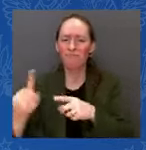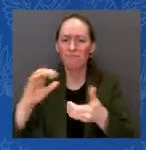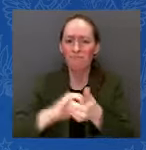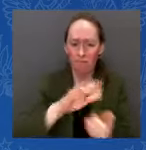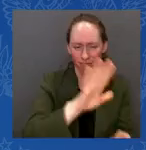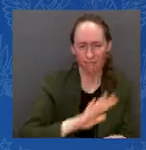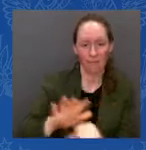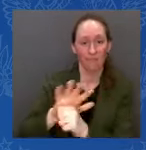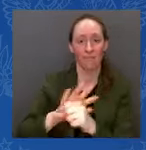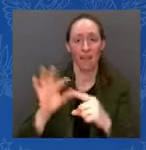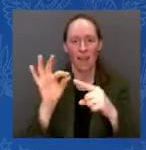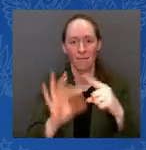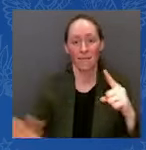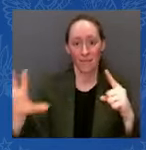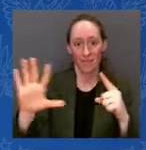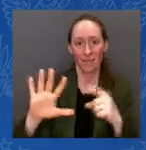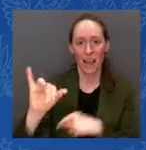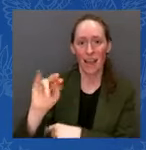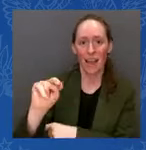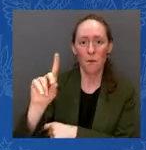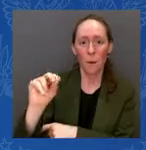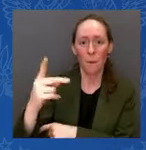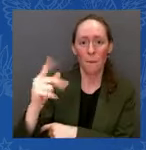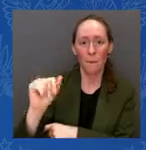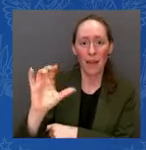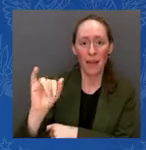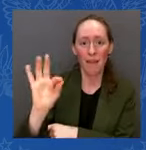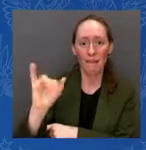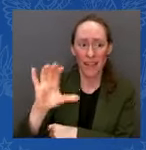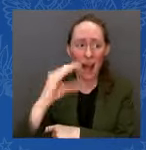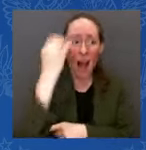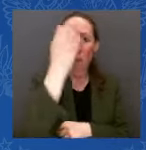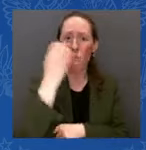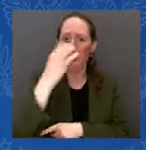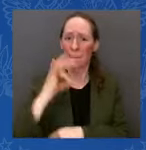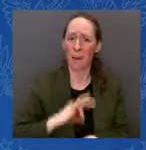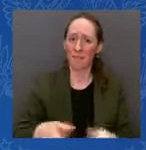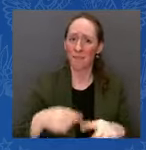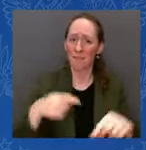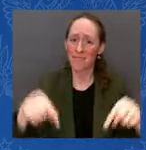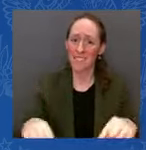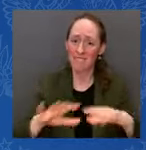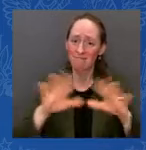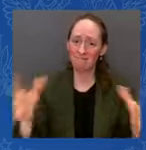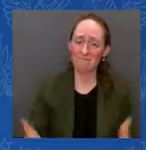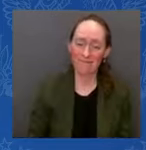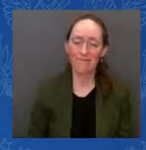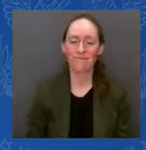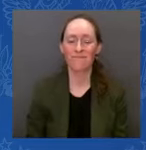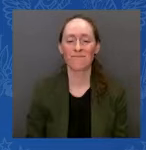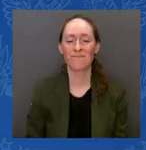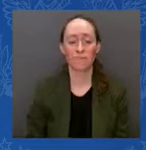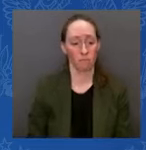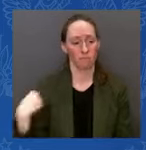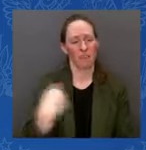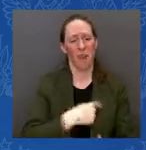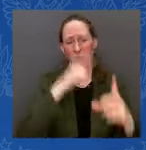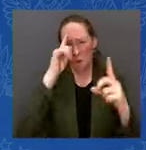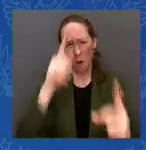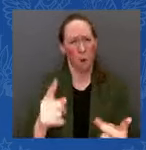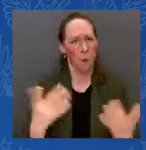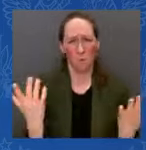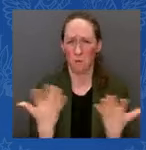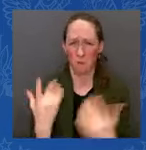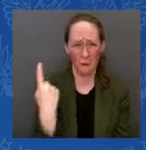overriding objective: to enhance the stability of the Indo-Pacific amid rapidly shifting global dynamics.